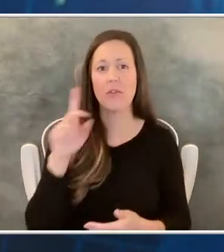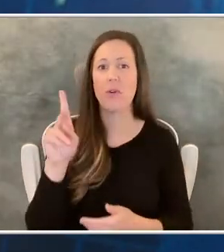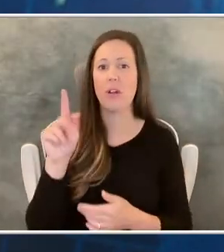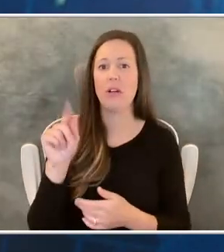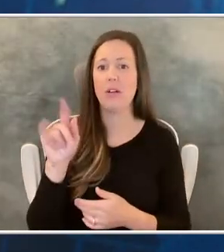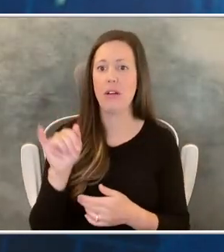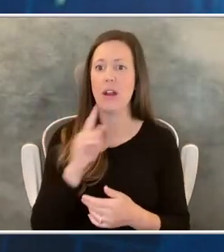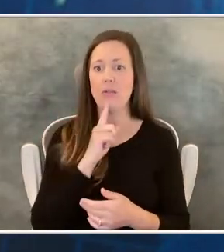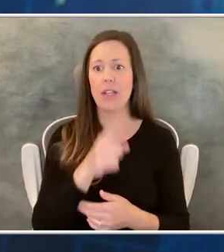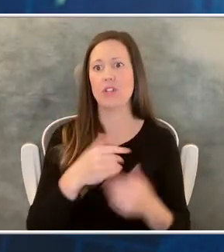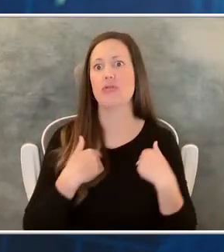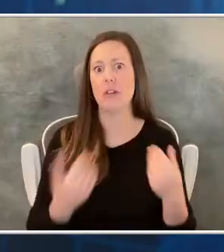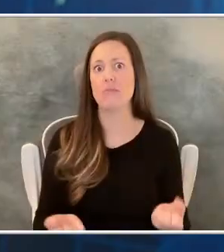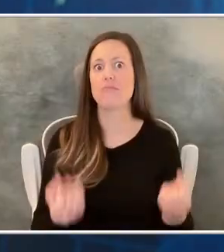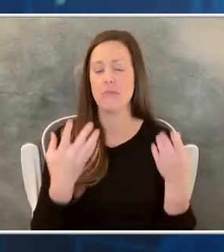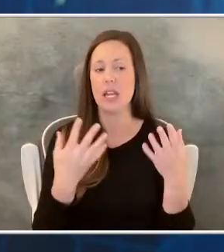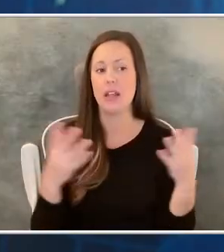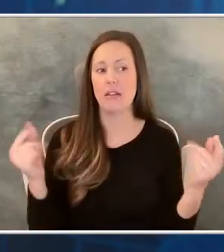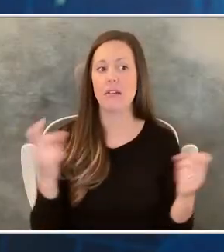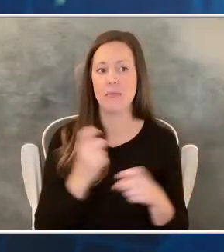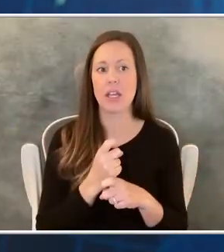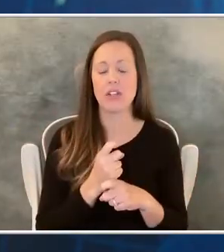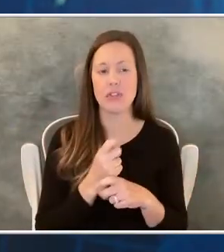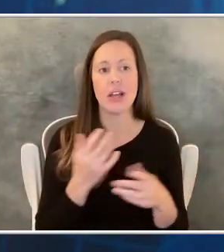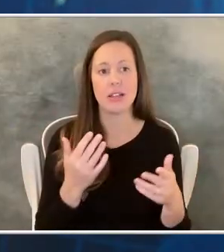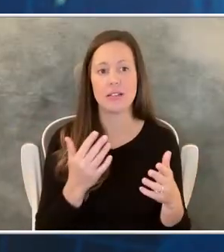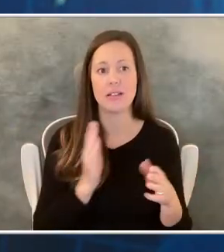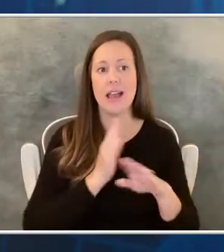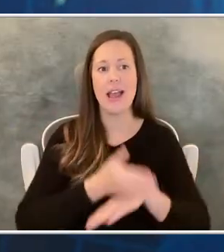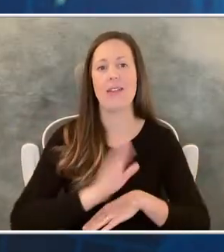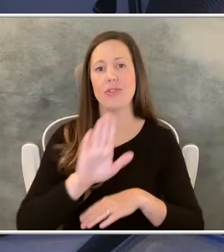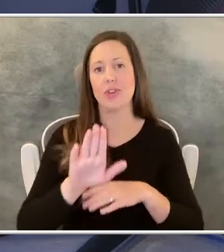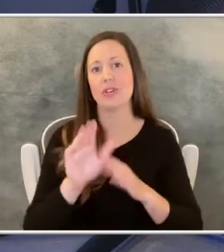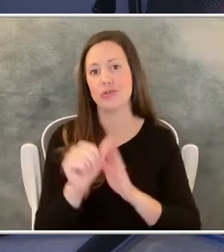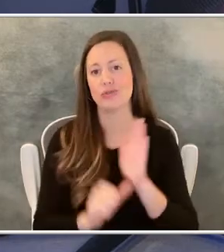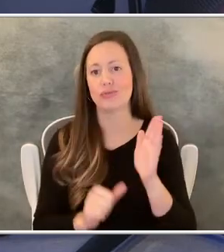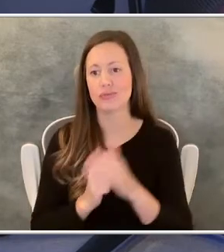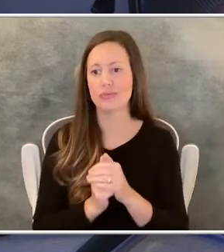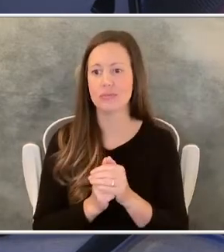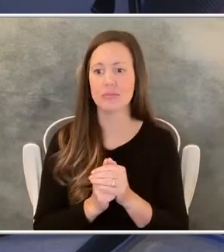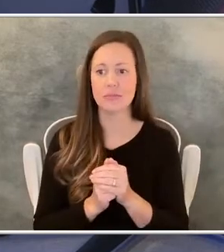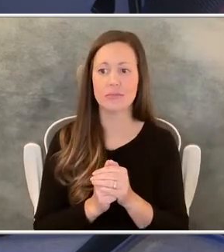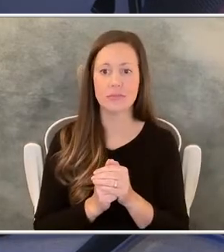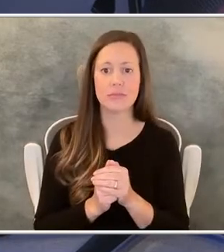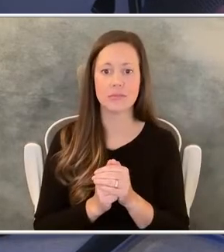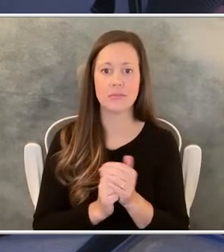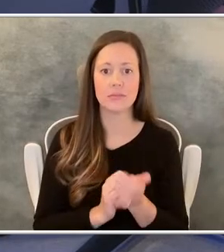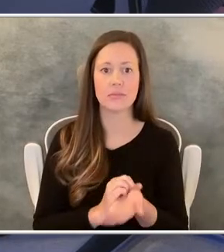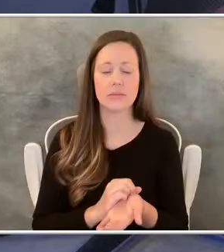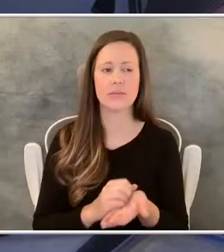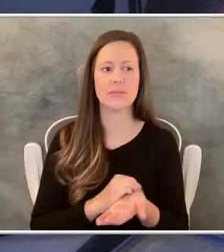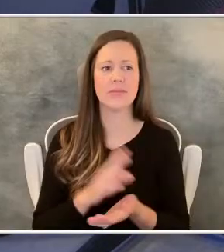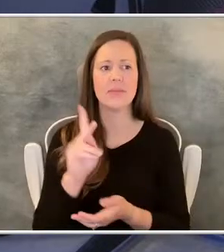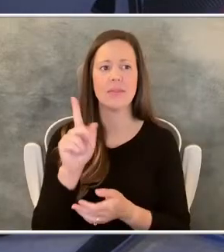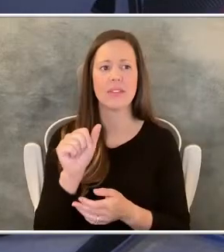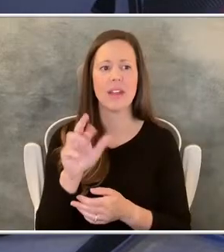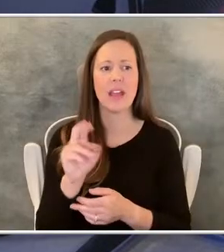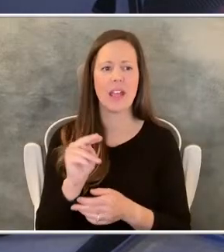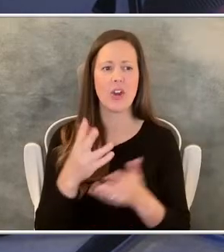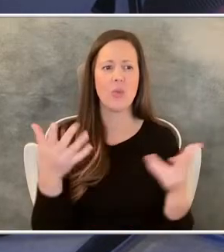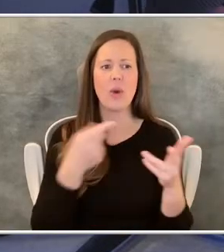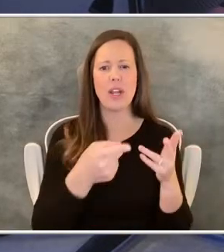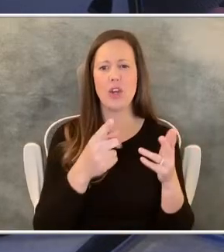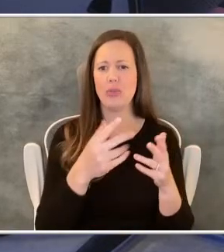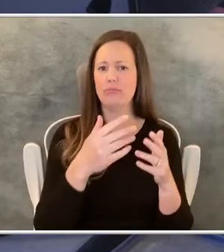of these complications after transplant. Karen, what do you tell people to expect after their transplant and how to take it easy? I tell them